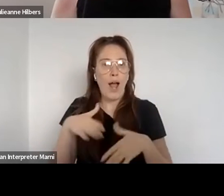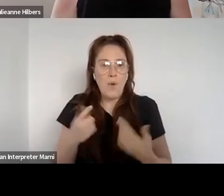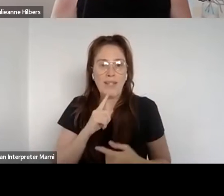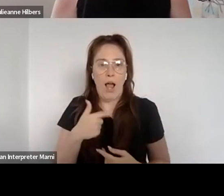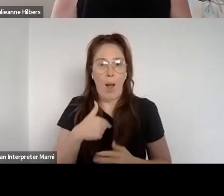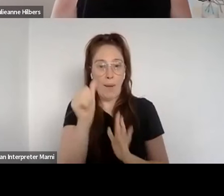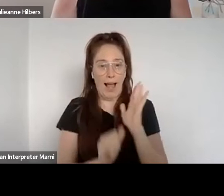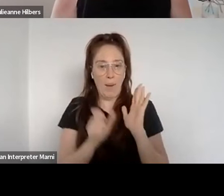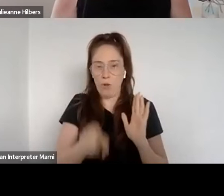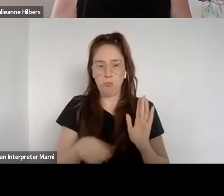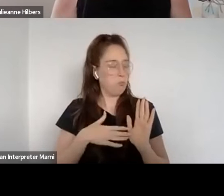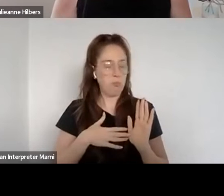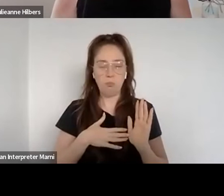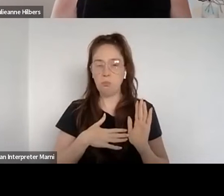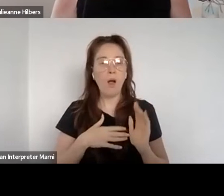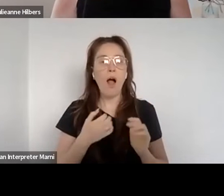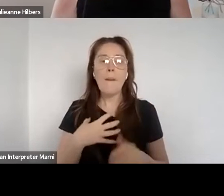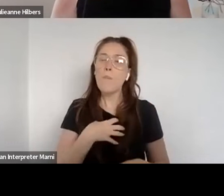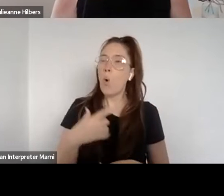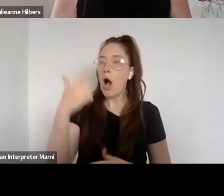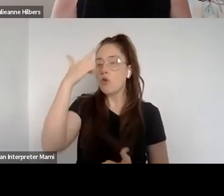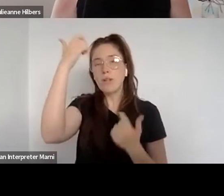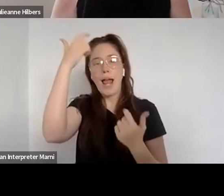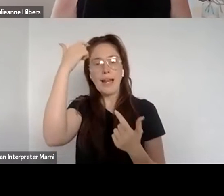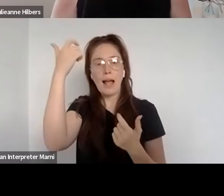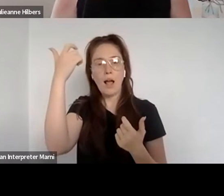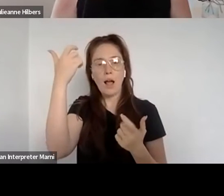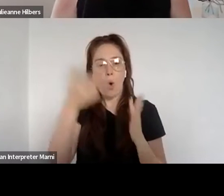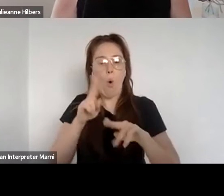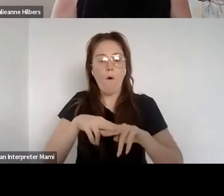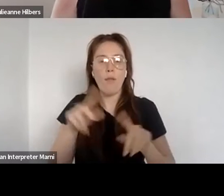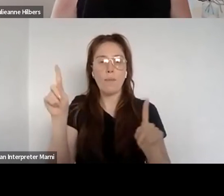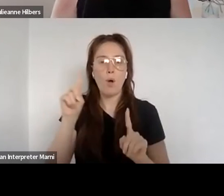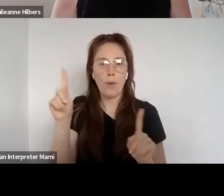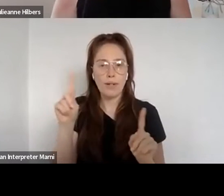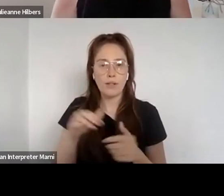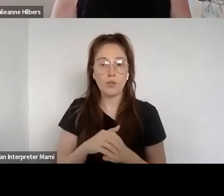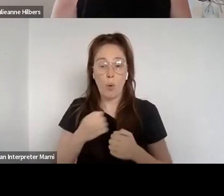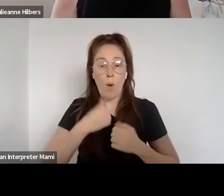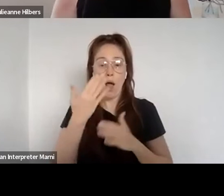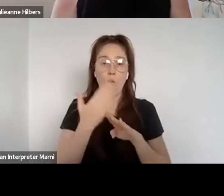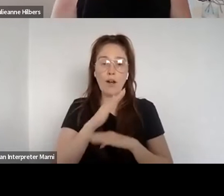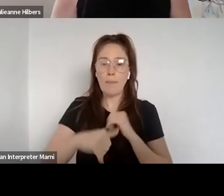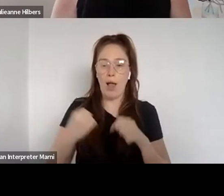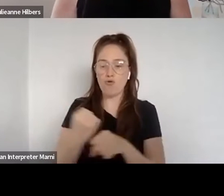So I'm more a creator of the moment. So most of my work is about creating